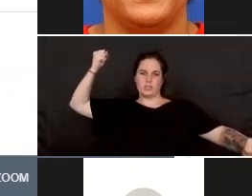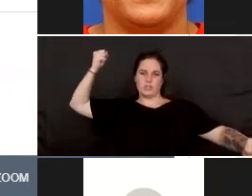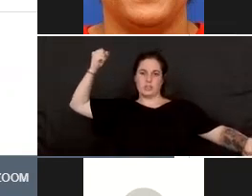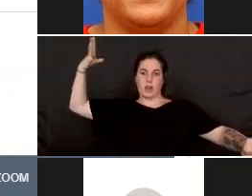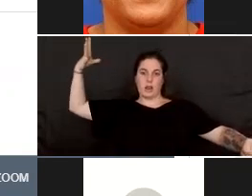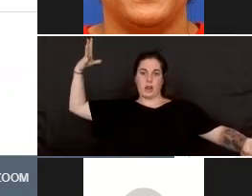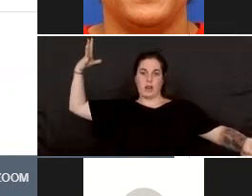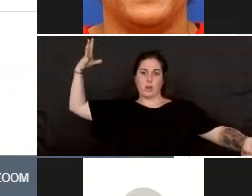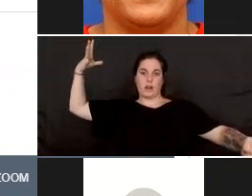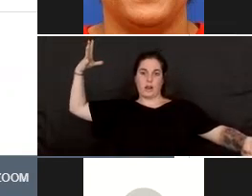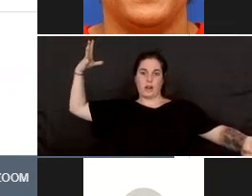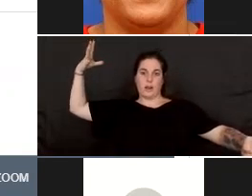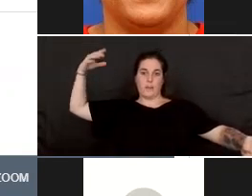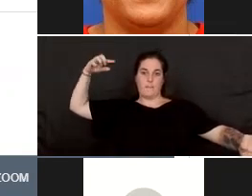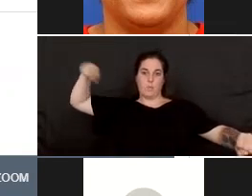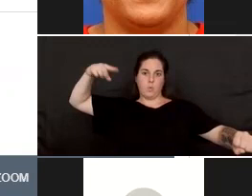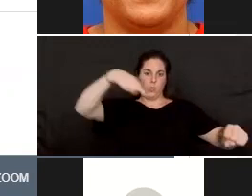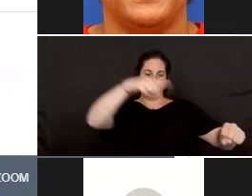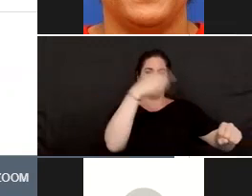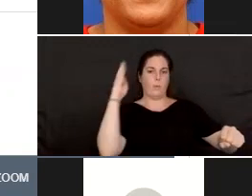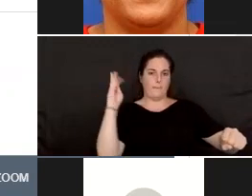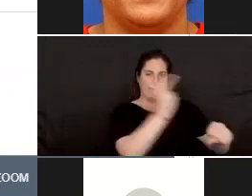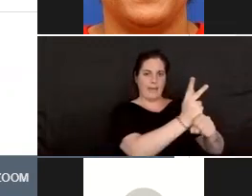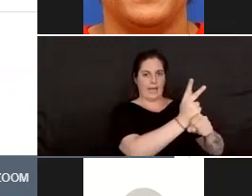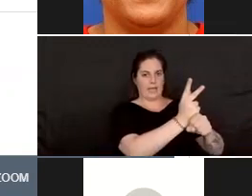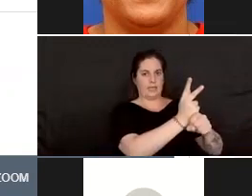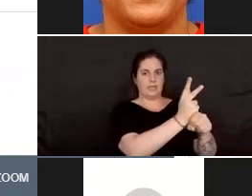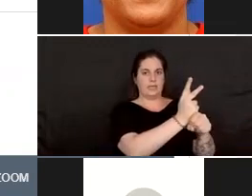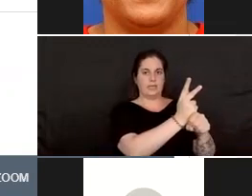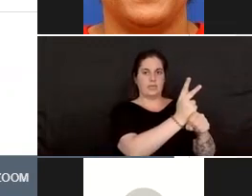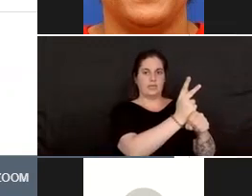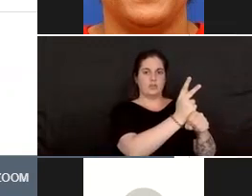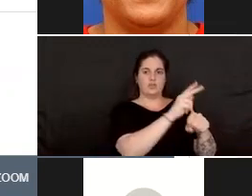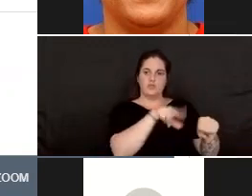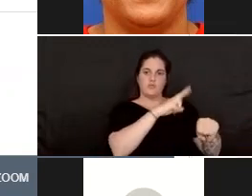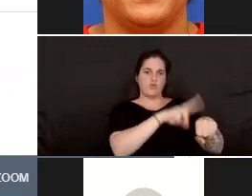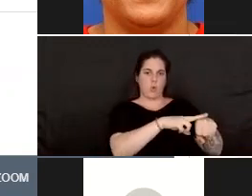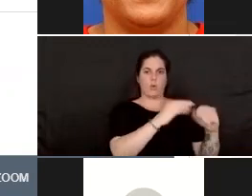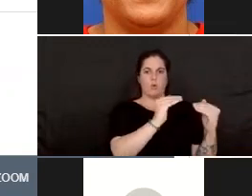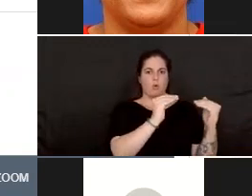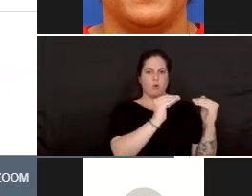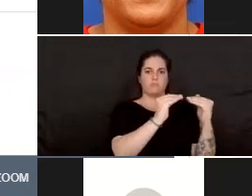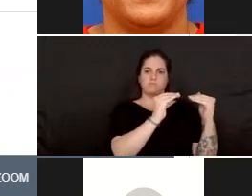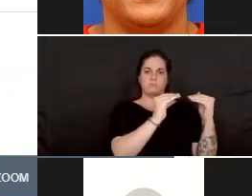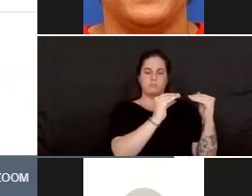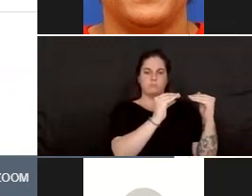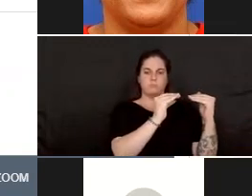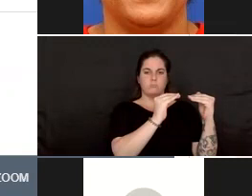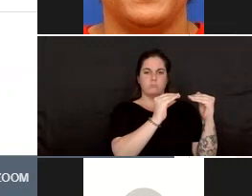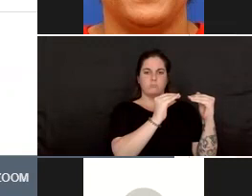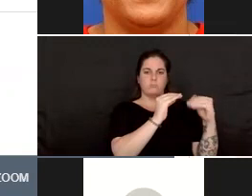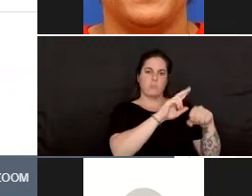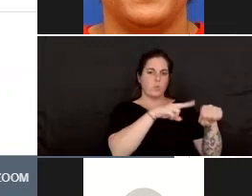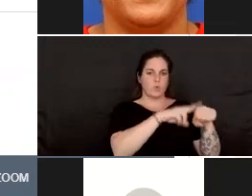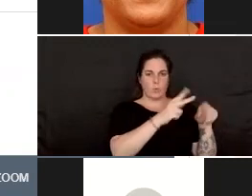go, it will restore back to its equilibrium or original position.